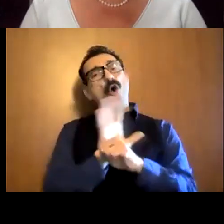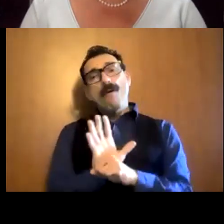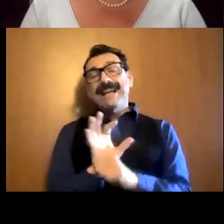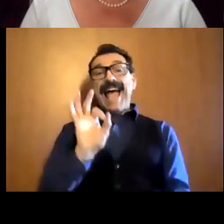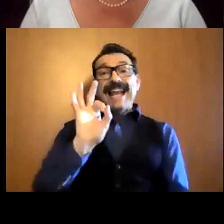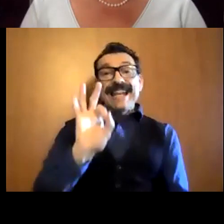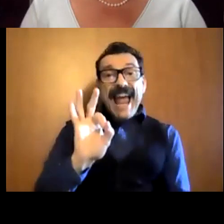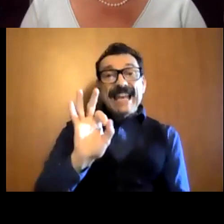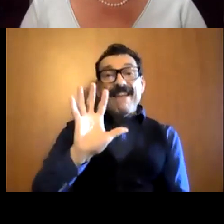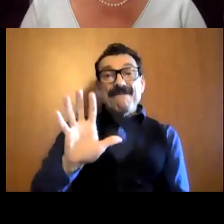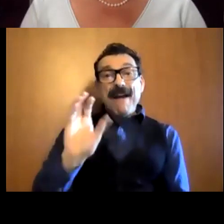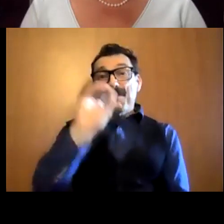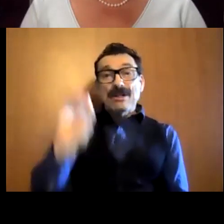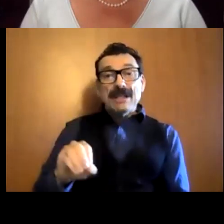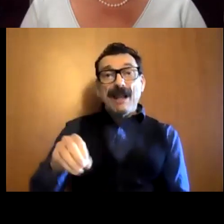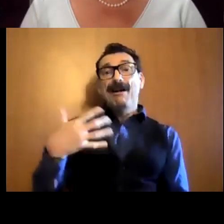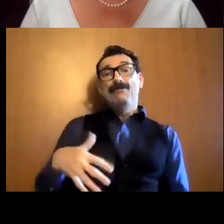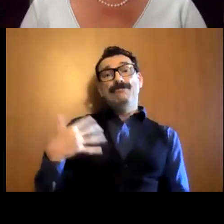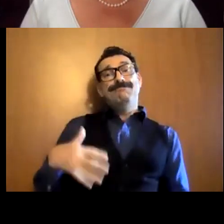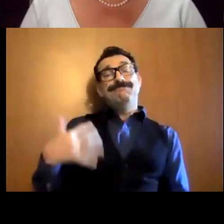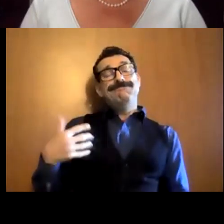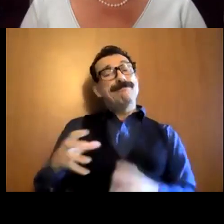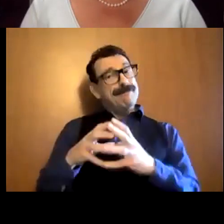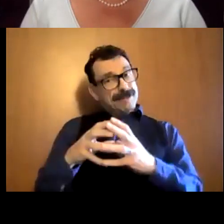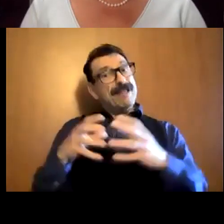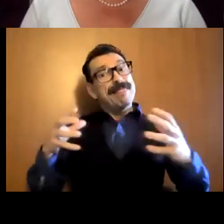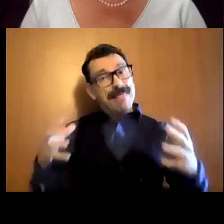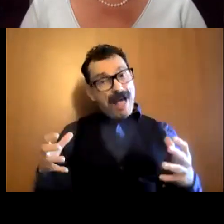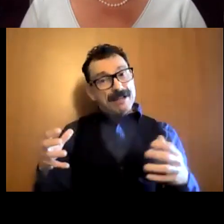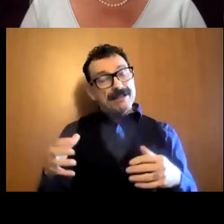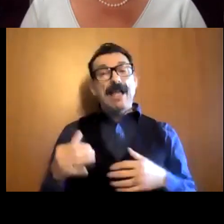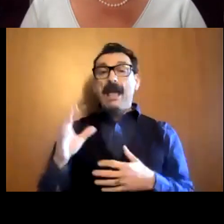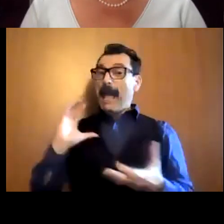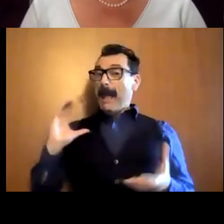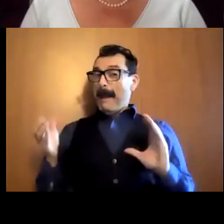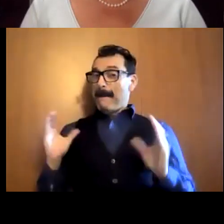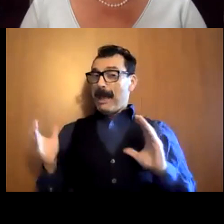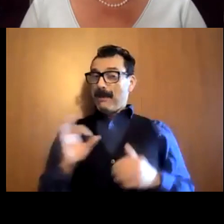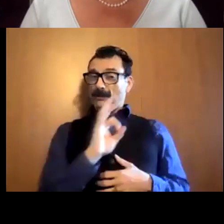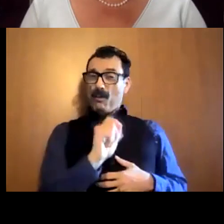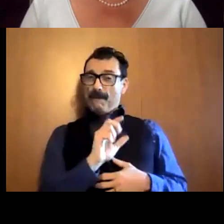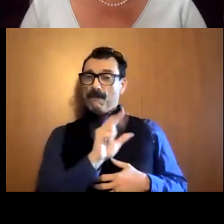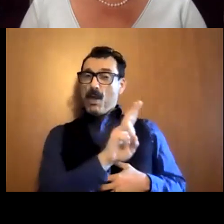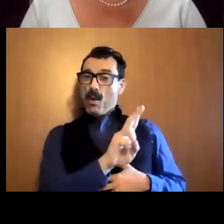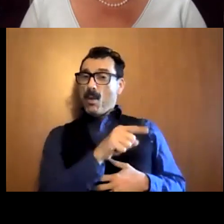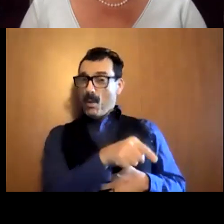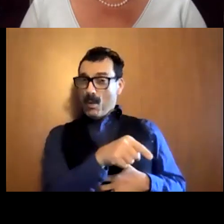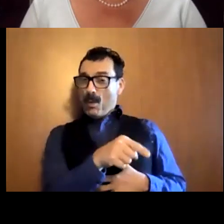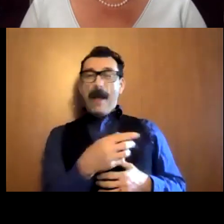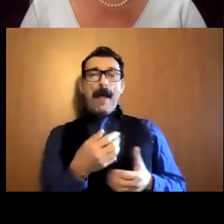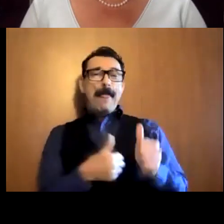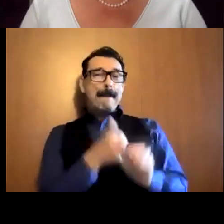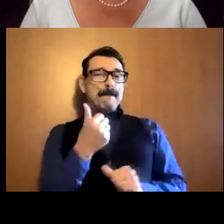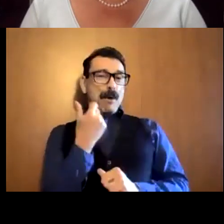the time. That's a lot. When you think about the flu vaccine, and I think the most recent flu vaccine